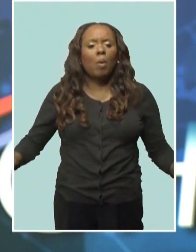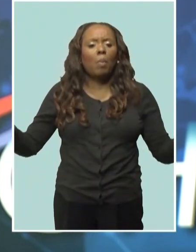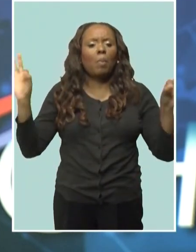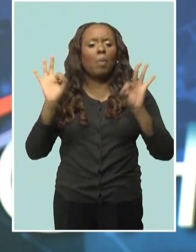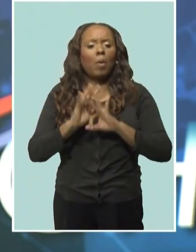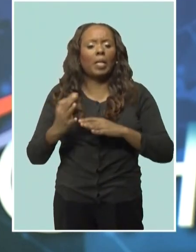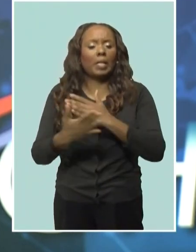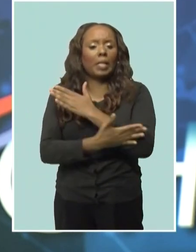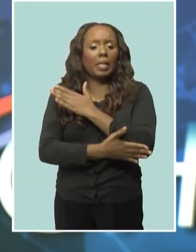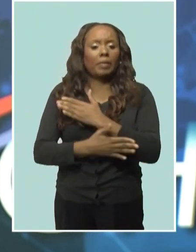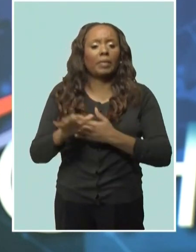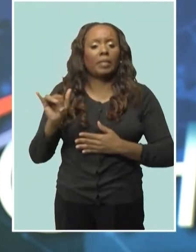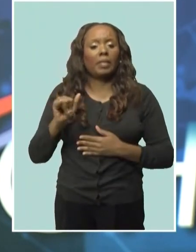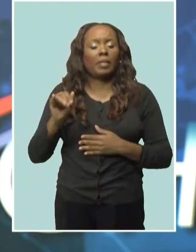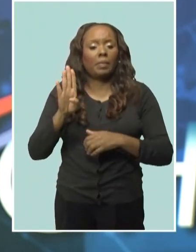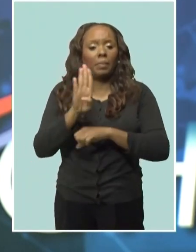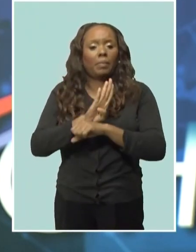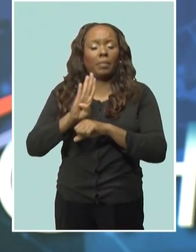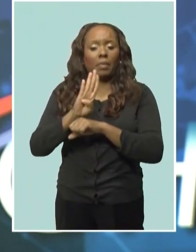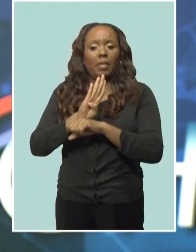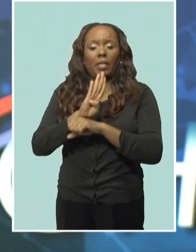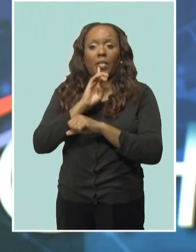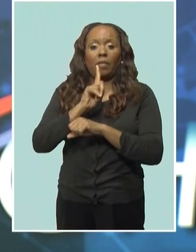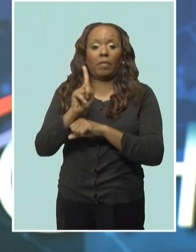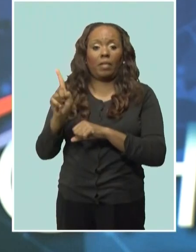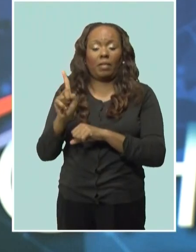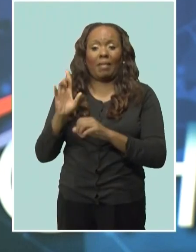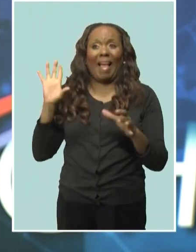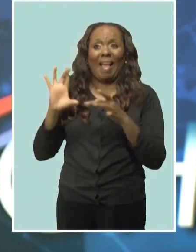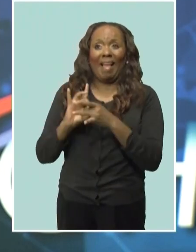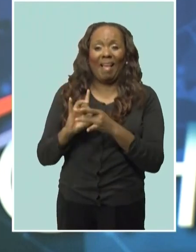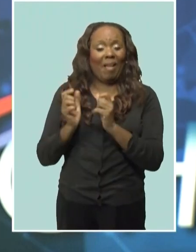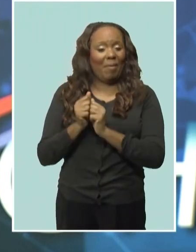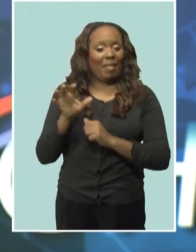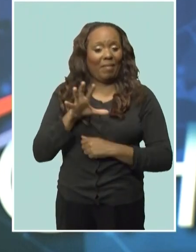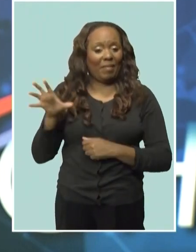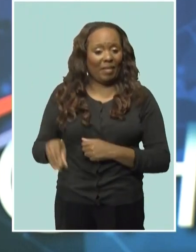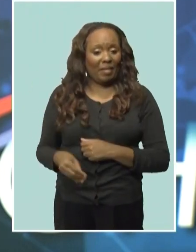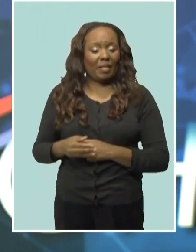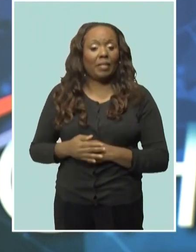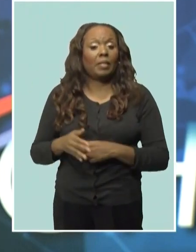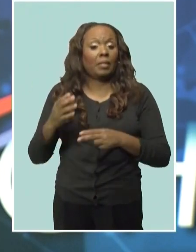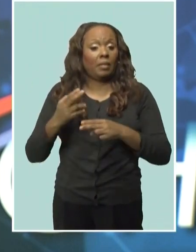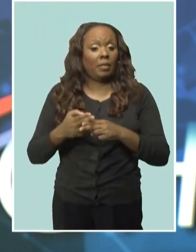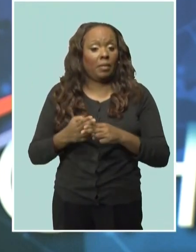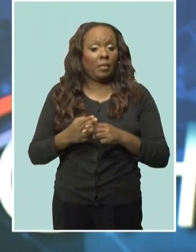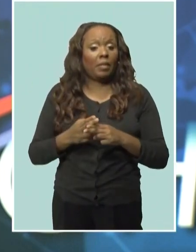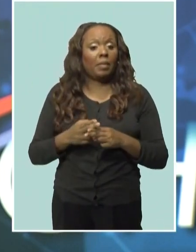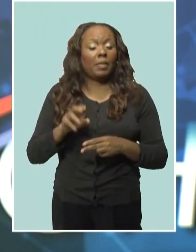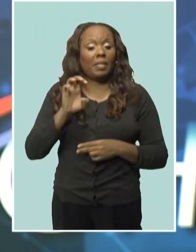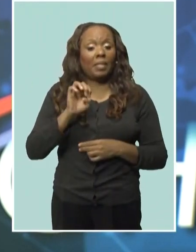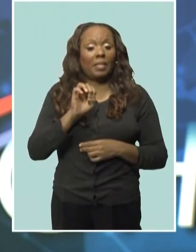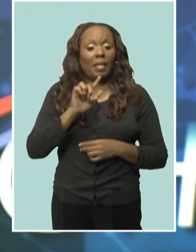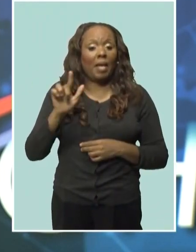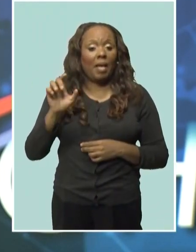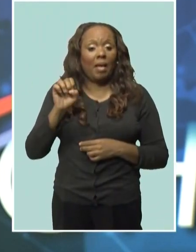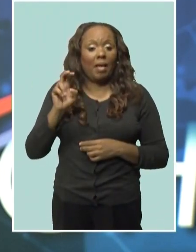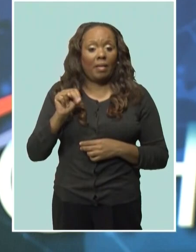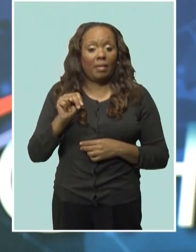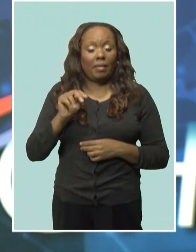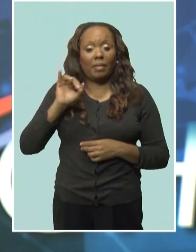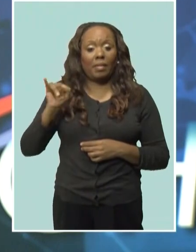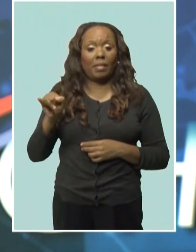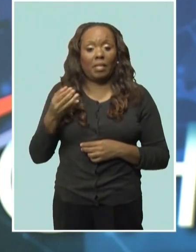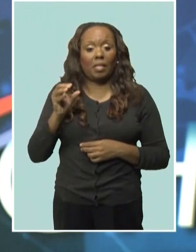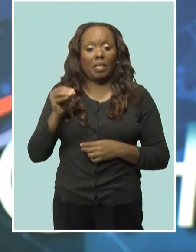diaspora like Barbados reconnecting with Africa. Her Excellency Ellen Johnson Sirleaf is in Barbados as part of the